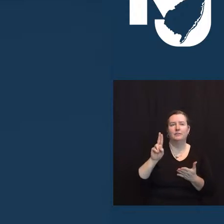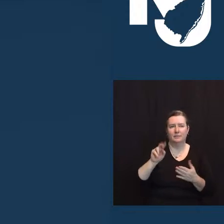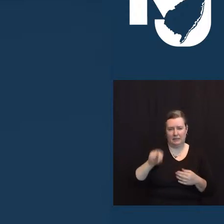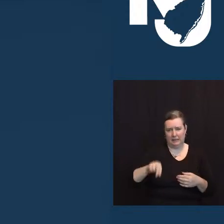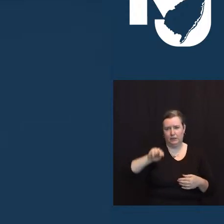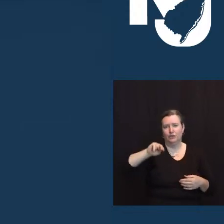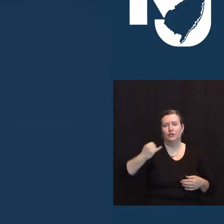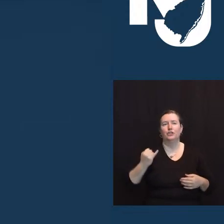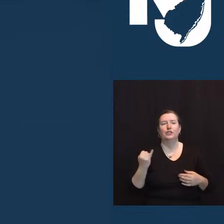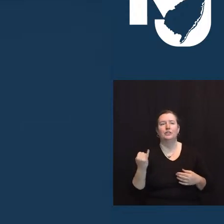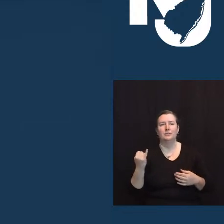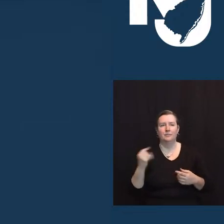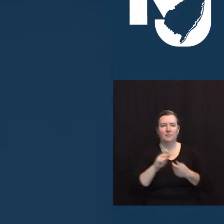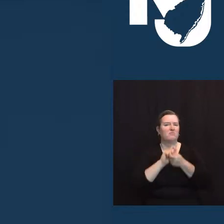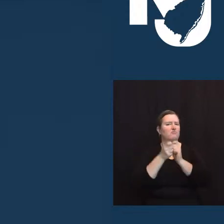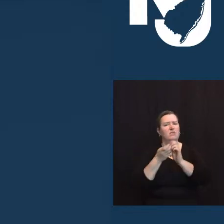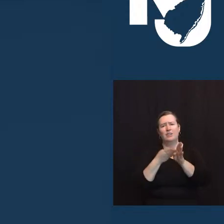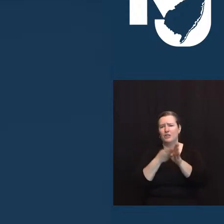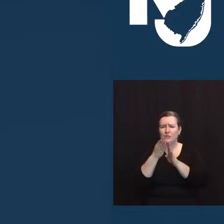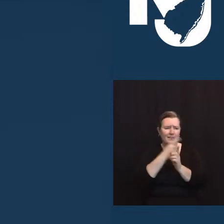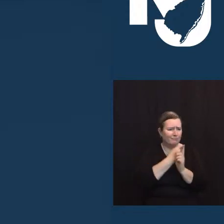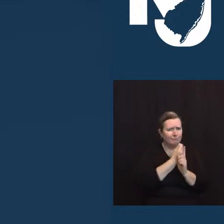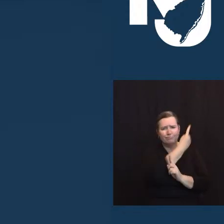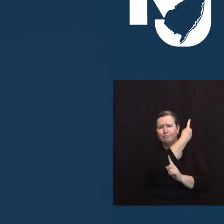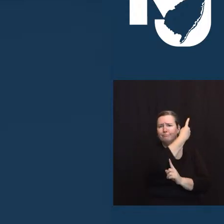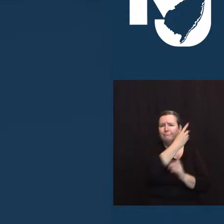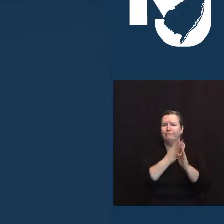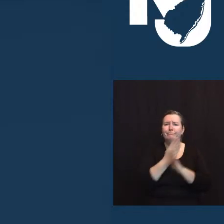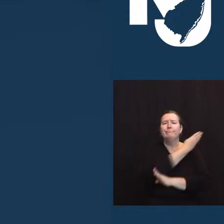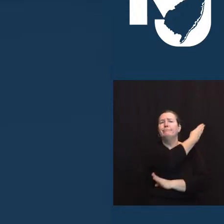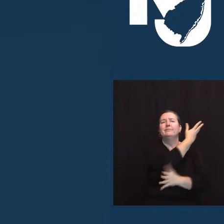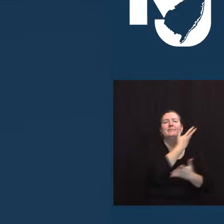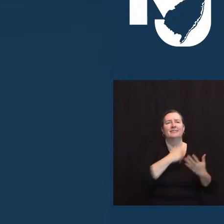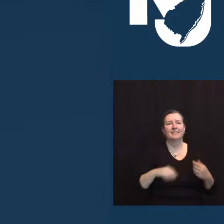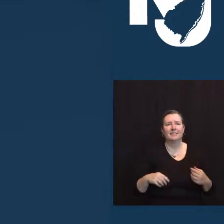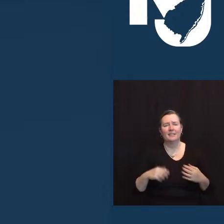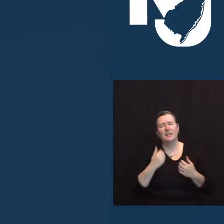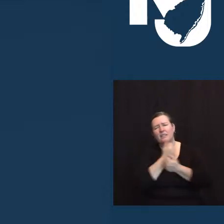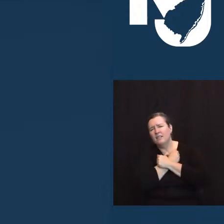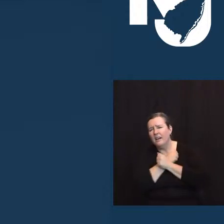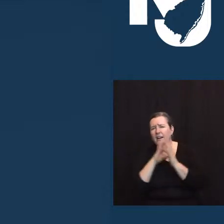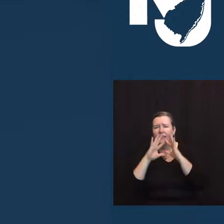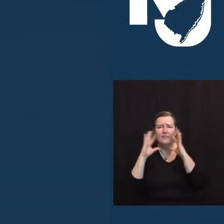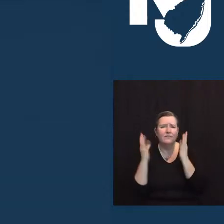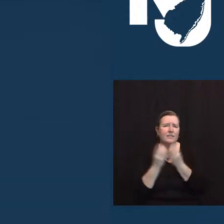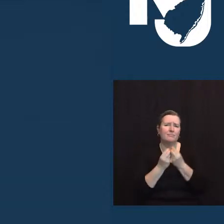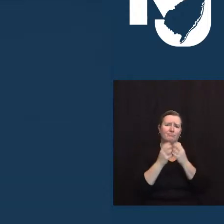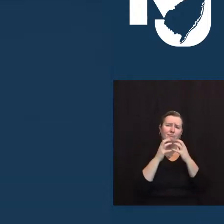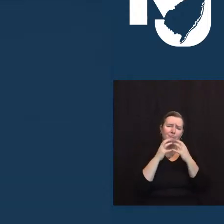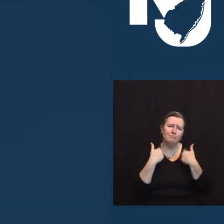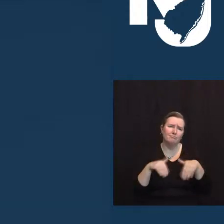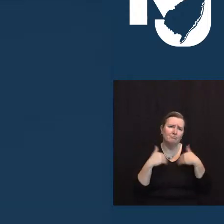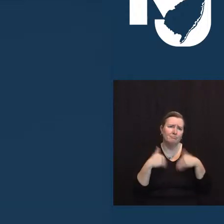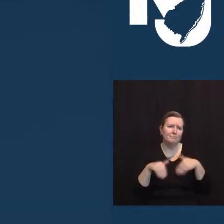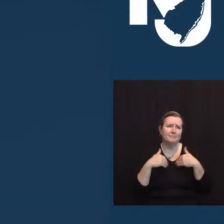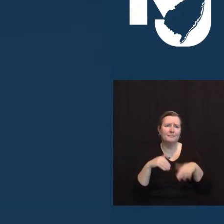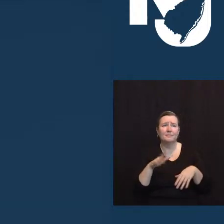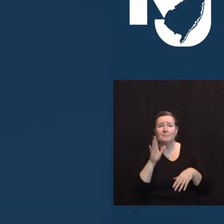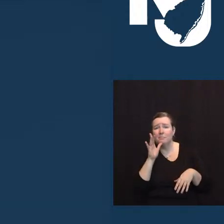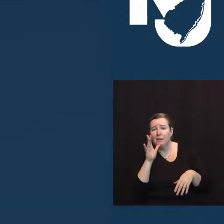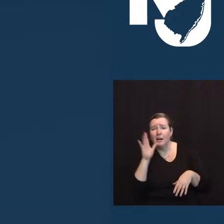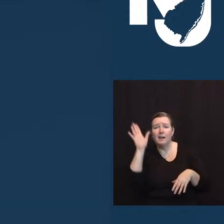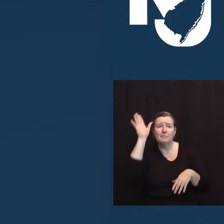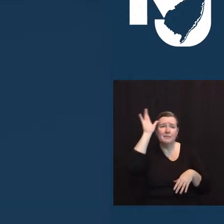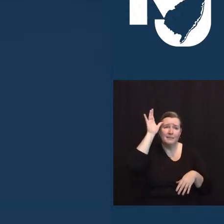Even more than the students and her colleagues, Cara loved her family, her mom and dad, Joetta and John. Please keep them